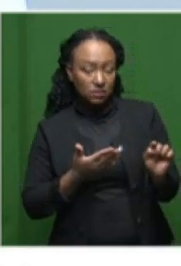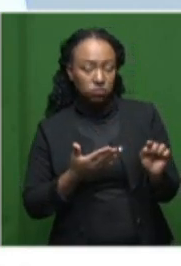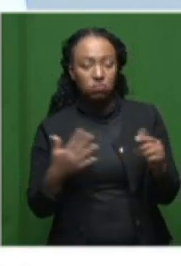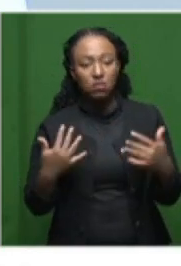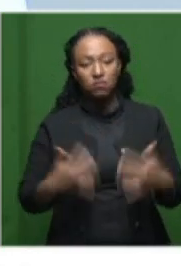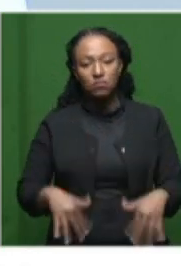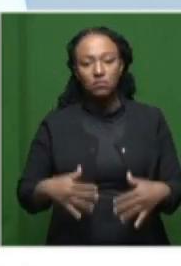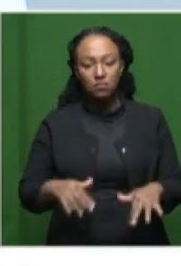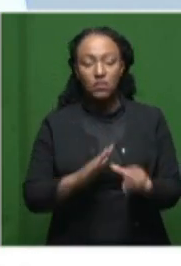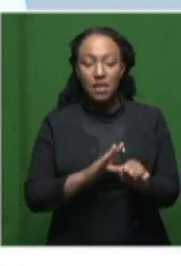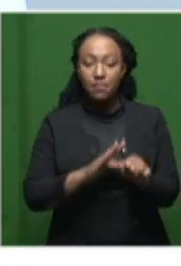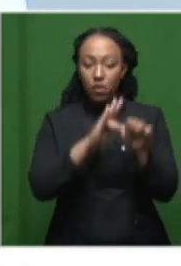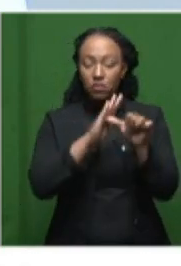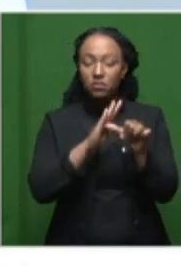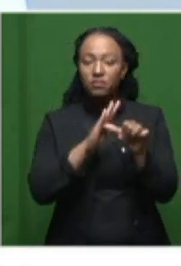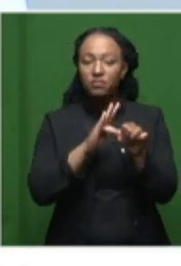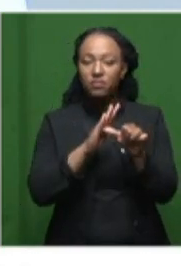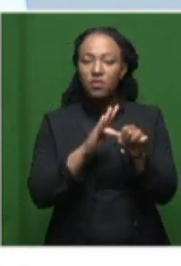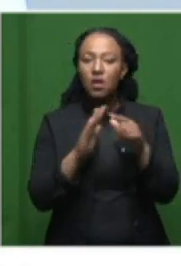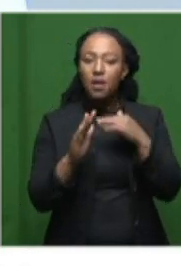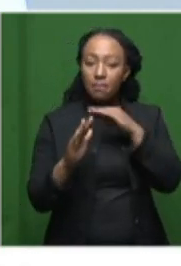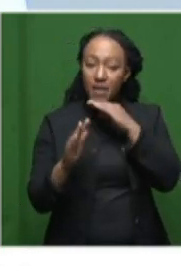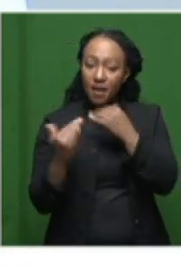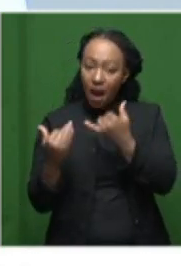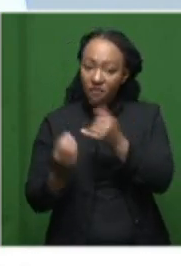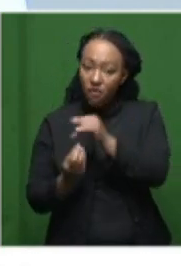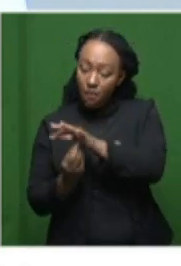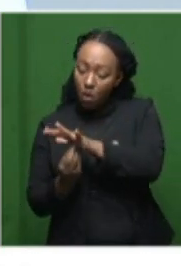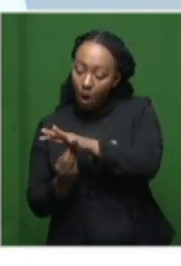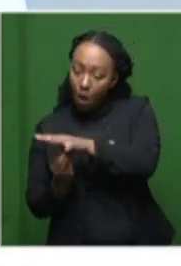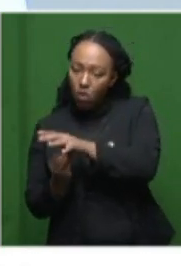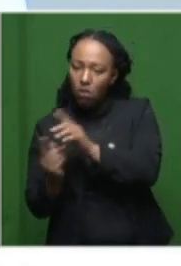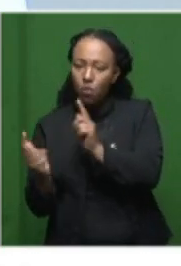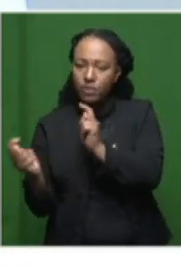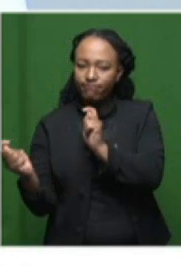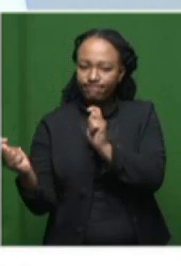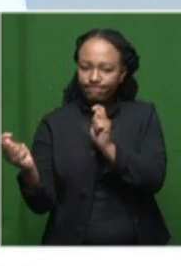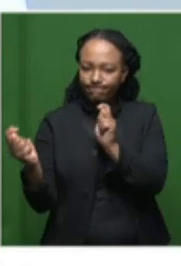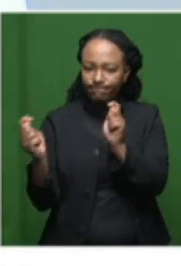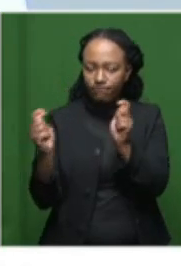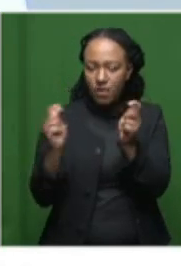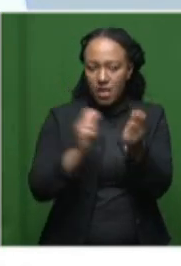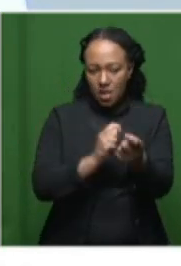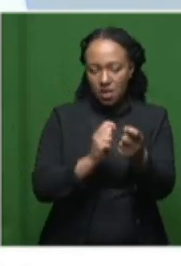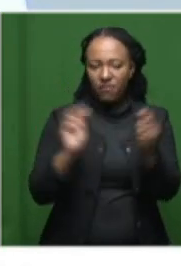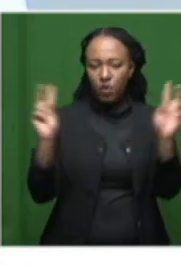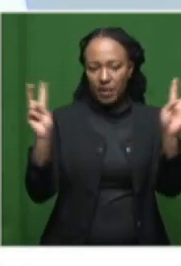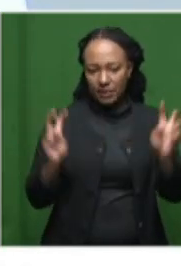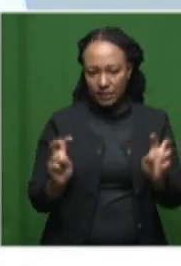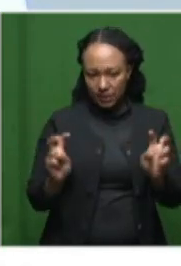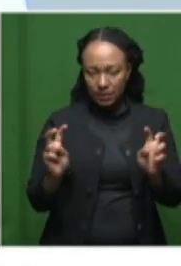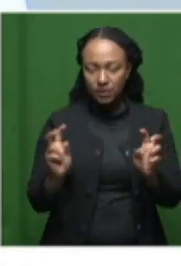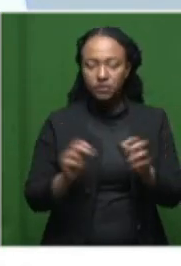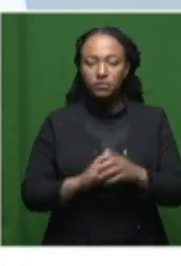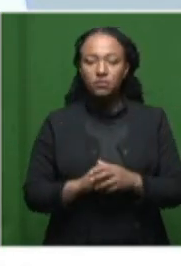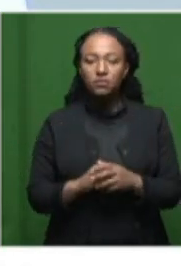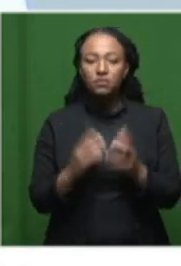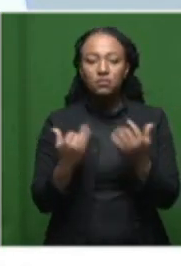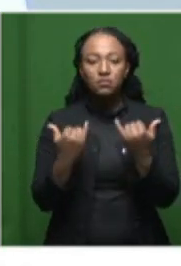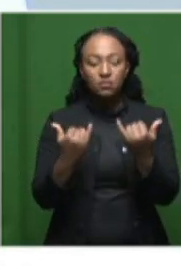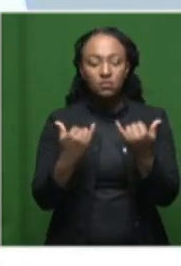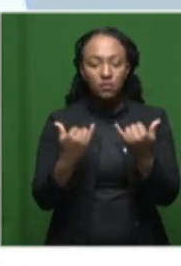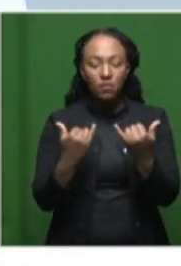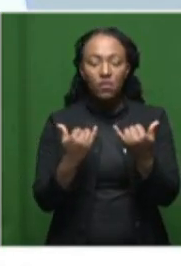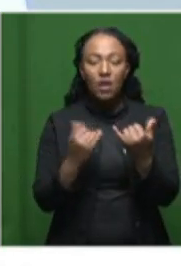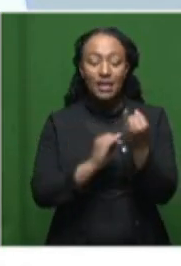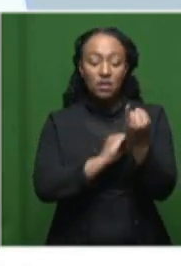importantly as part of the just energy transition. And we have seen that globally there is a global